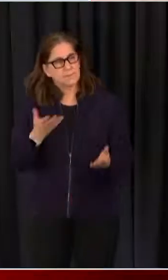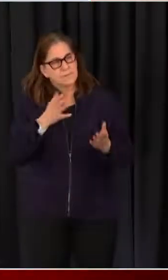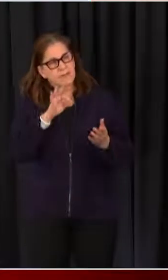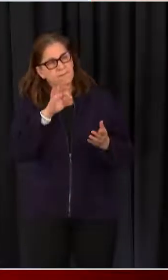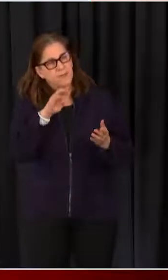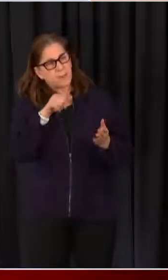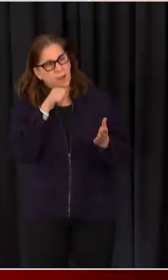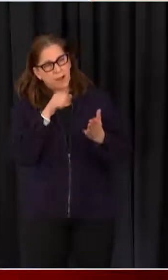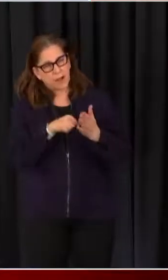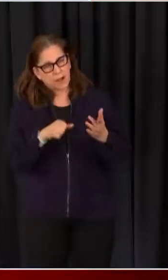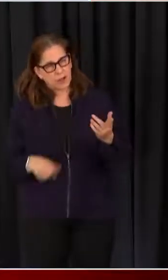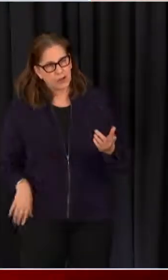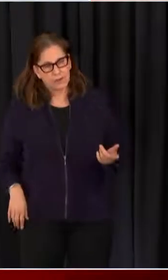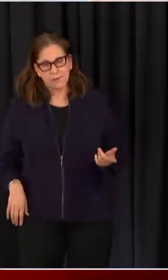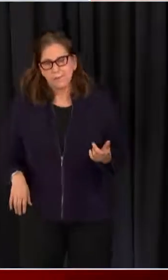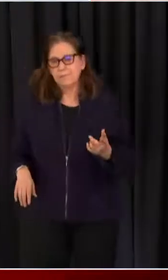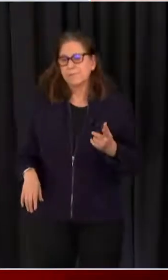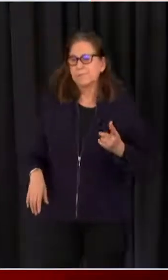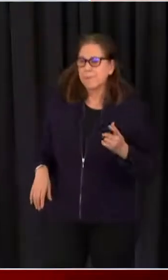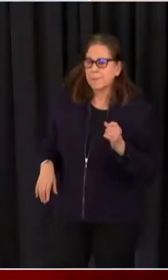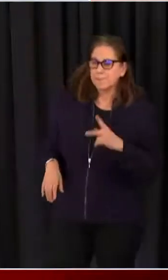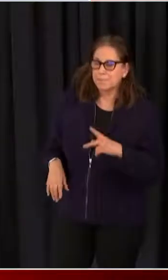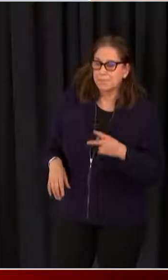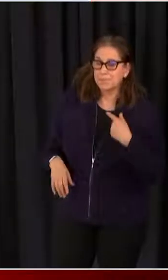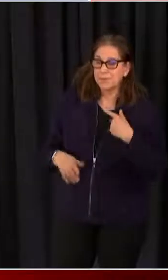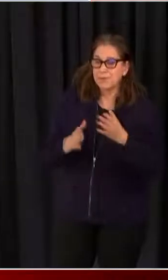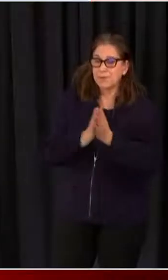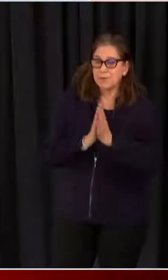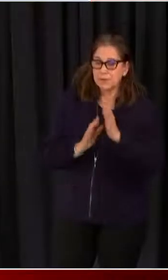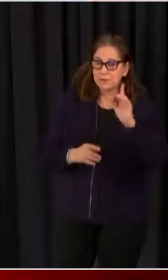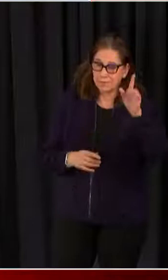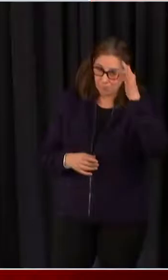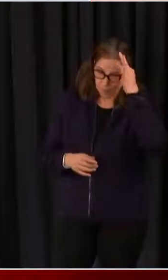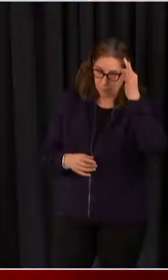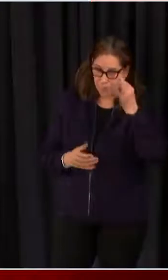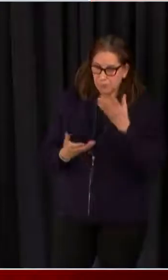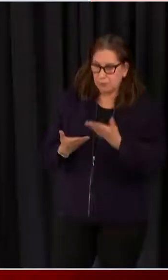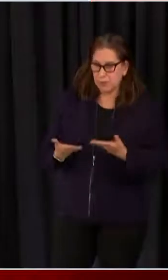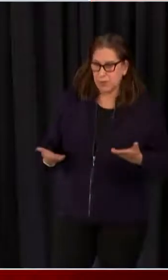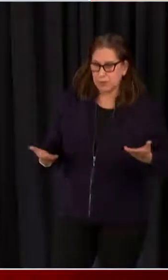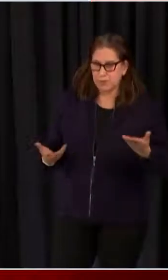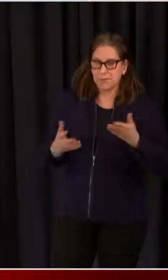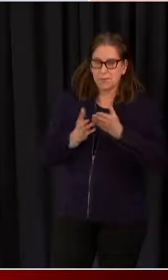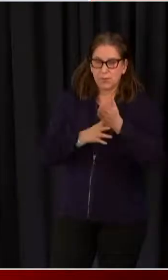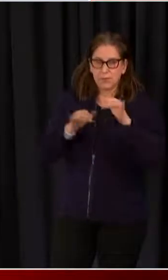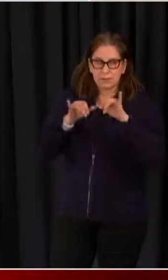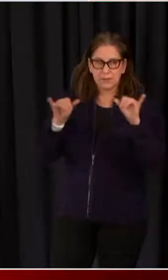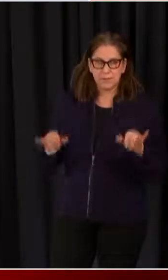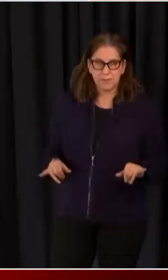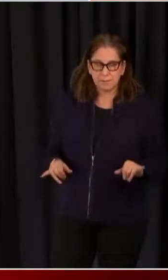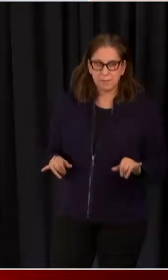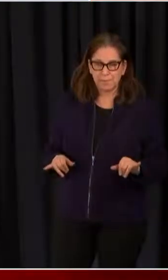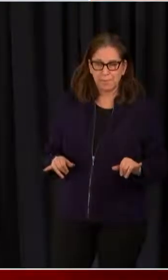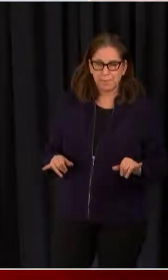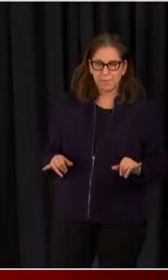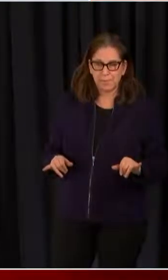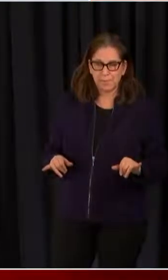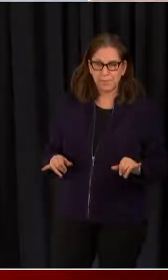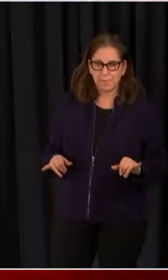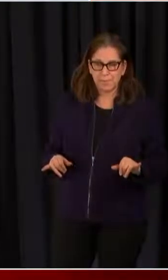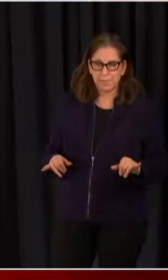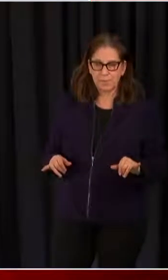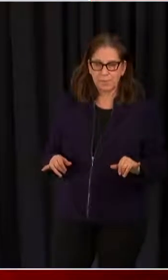So, Mark, the way that we request federal resources is through a system where we put in a resource